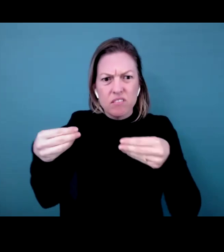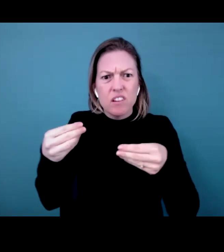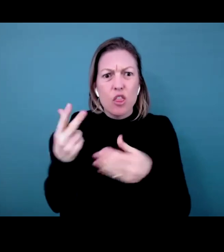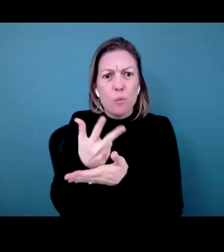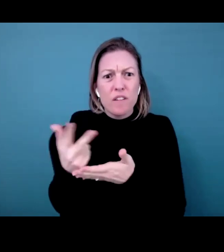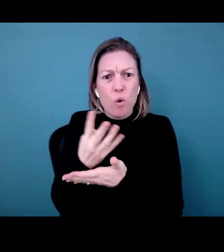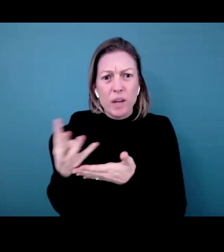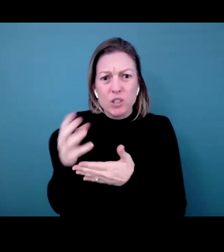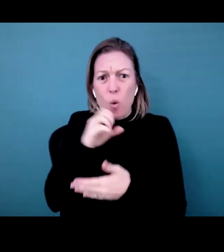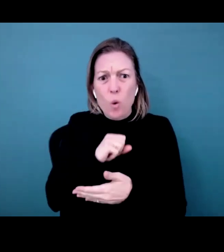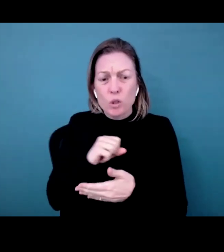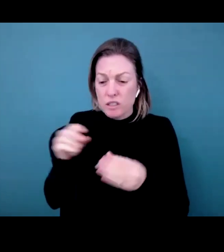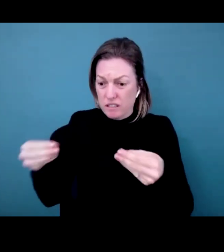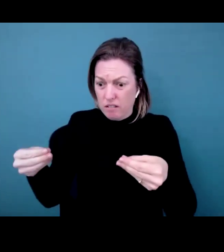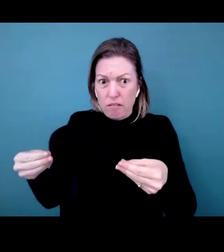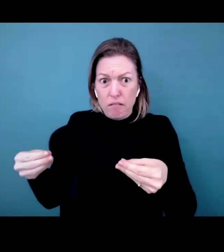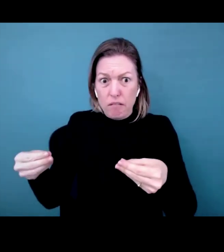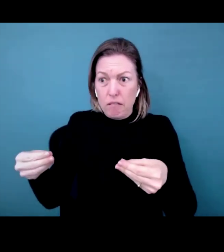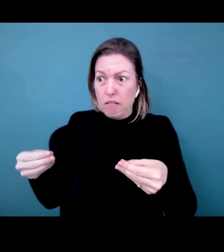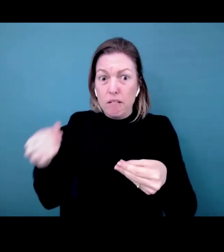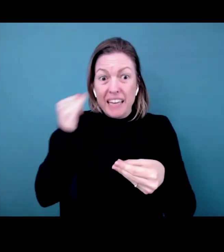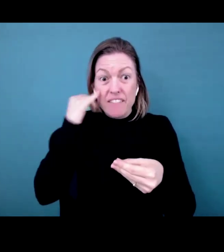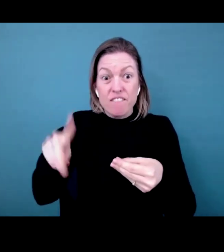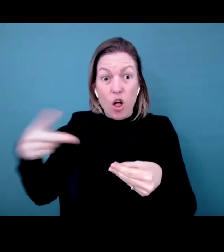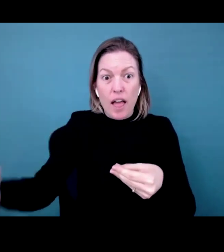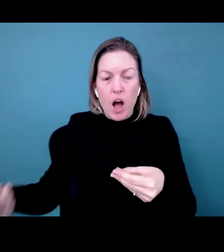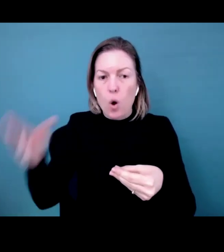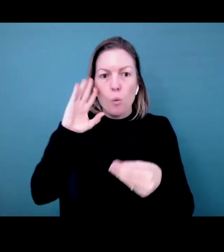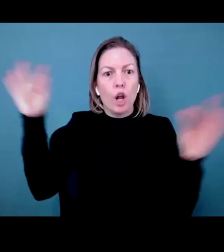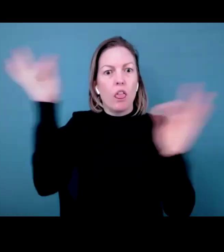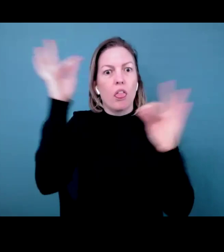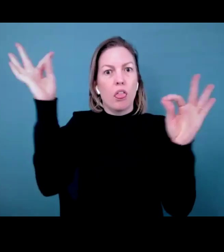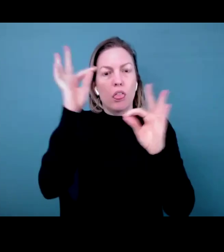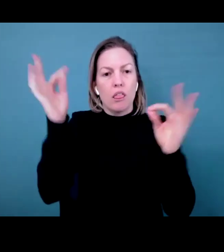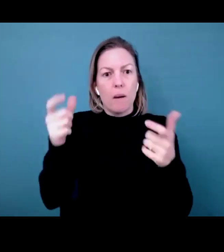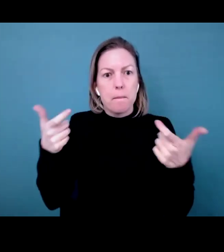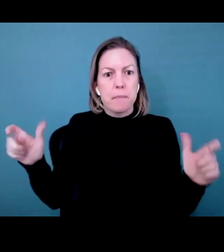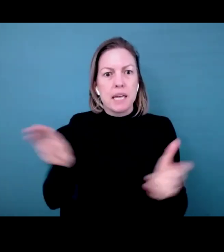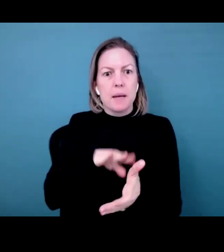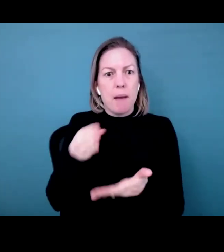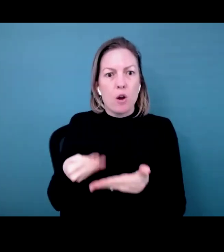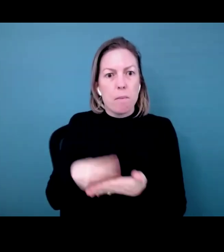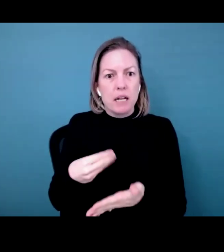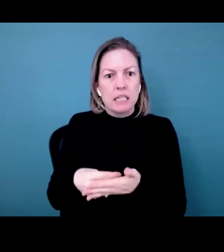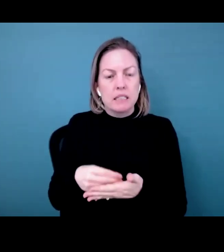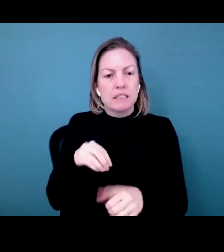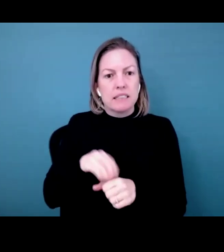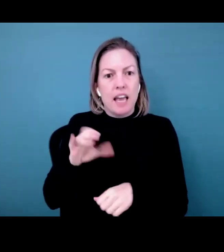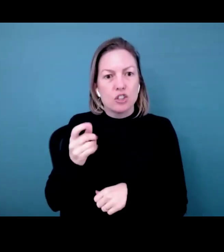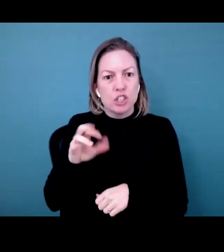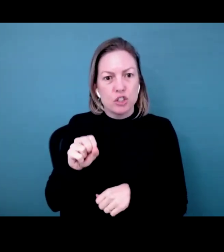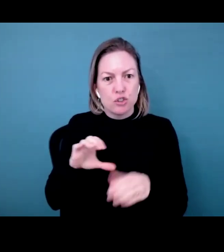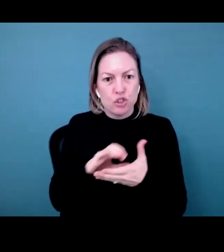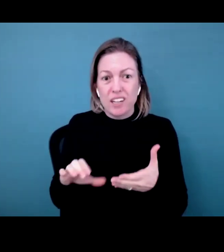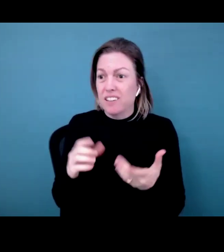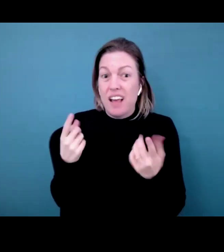had fallen out, nobody ever would have known. It just would have been lost. And these are all incidents that are occurring while